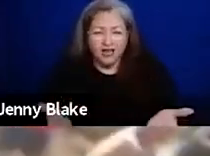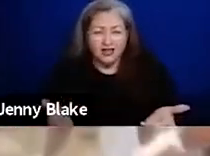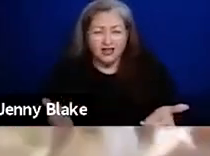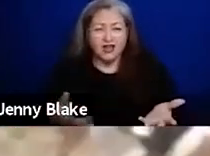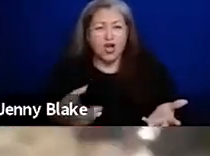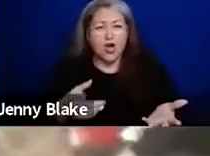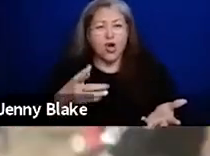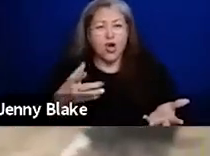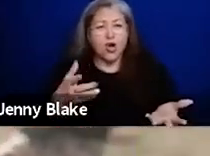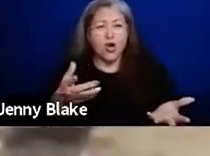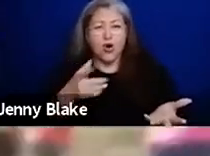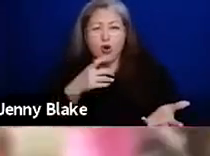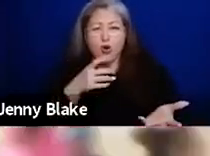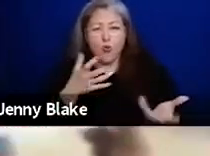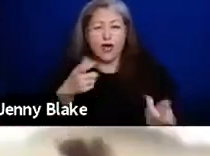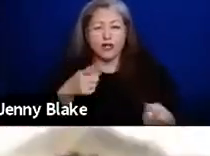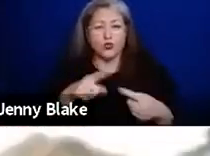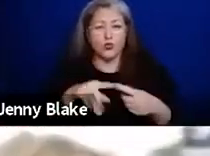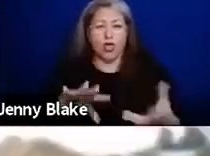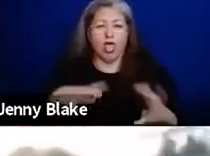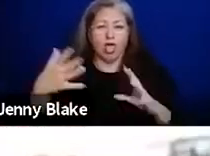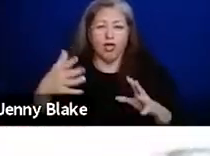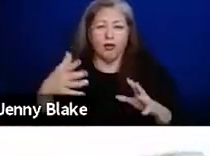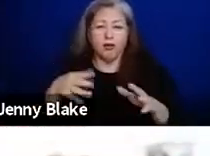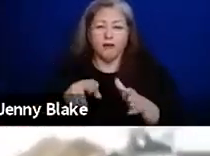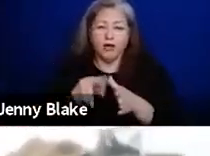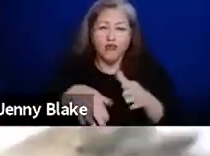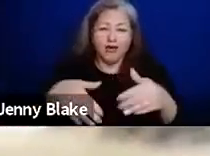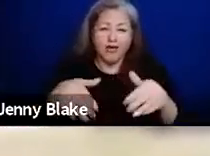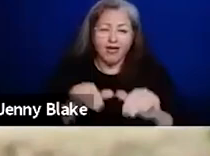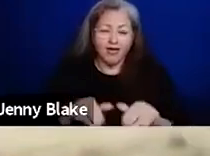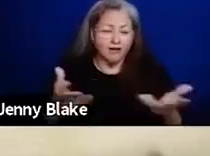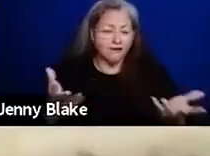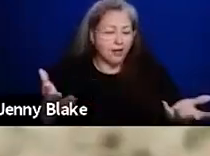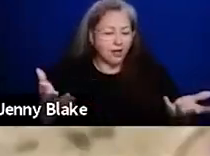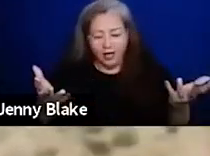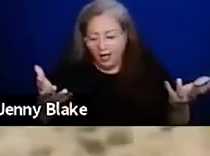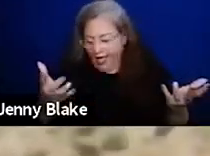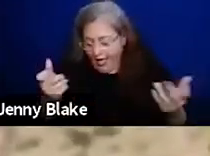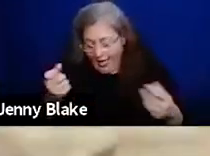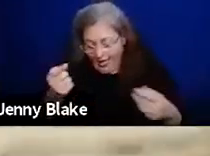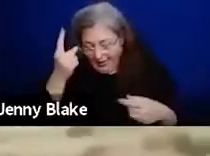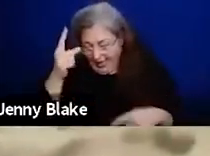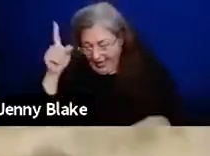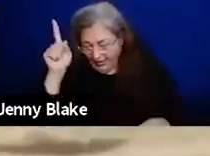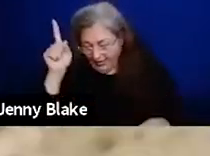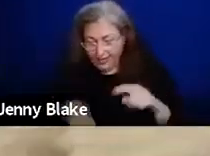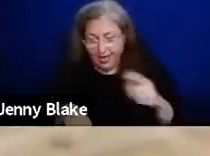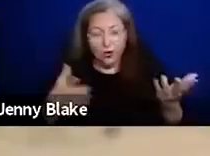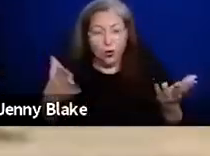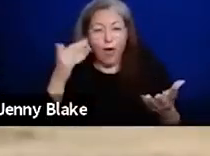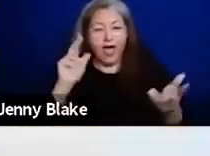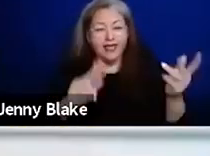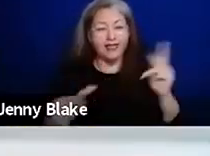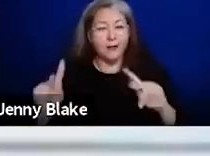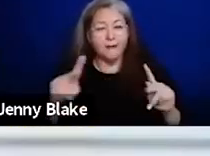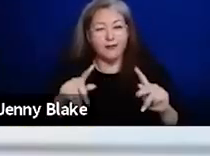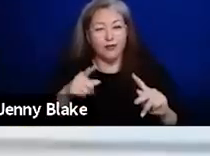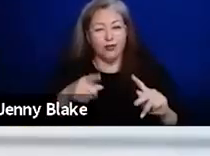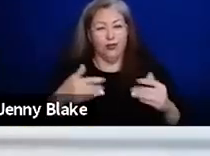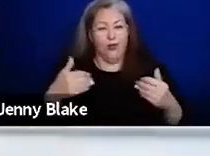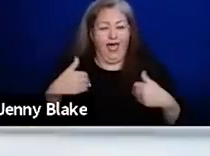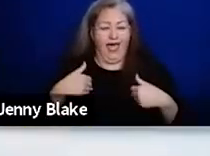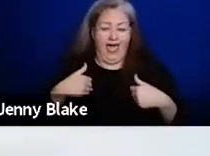would go just to disturb a grave? I can't comprehend why people would have that